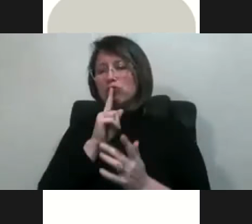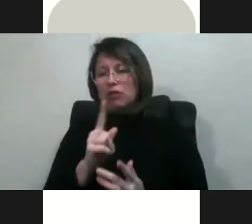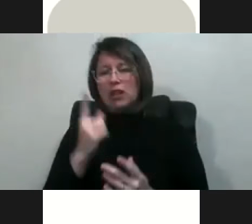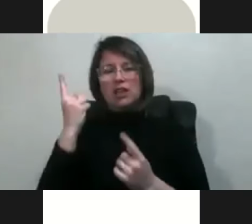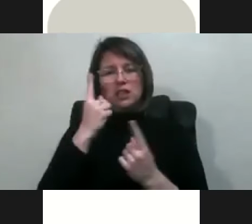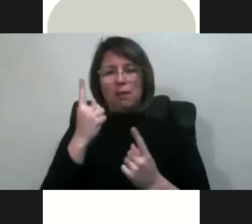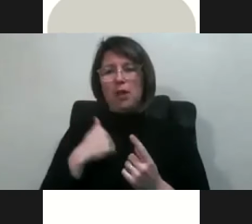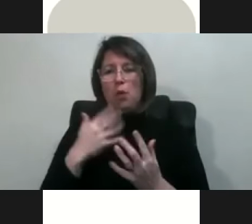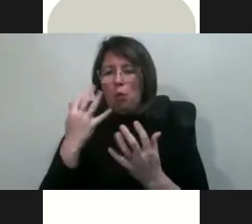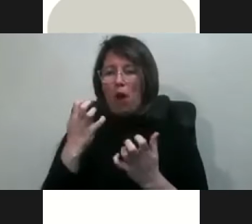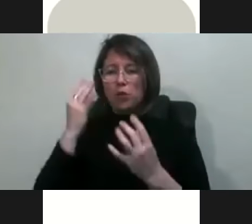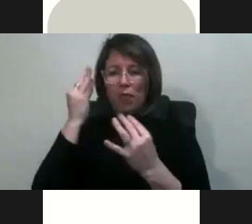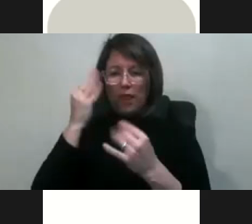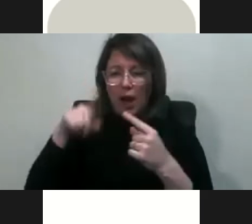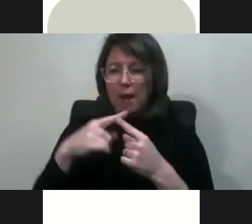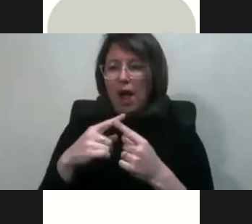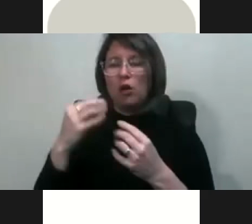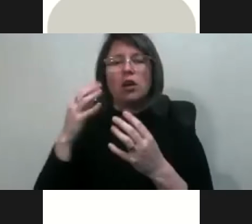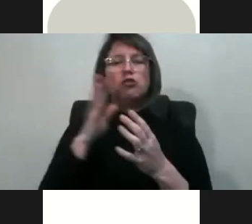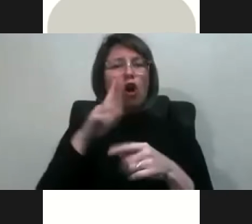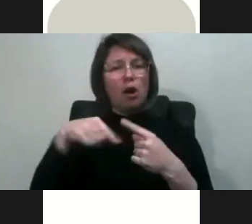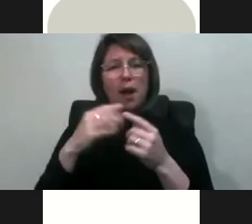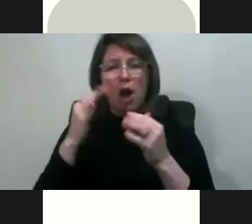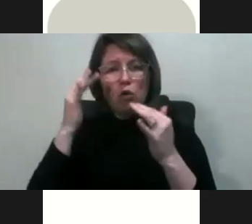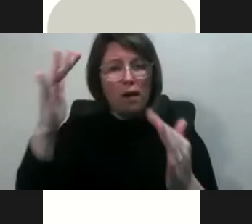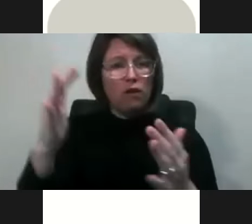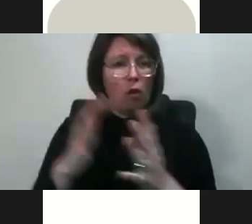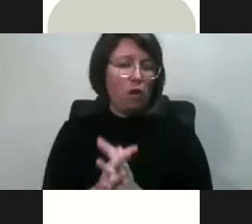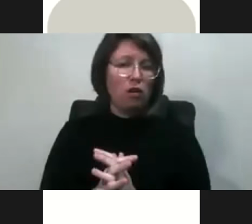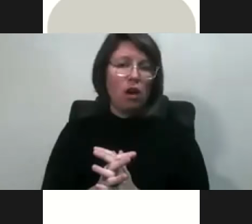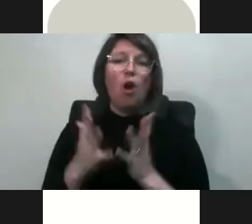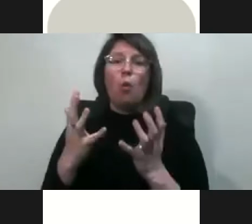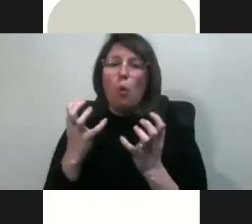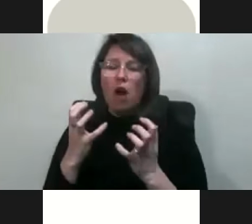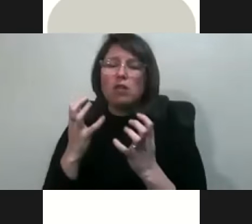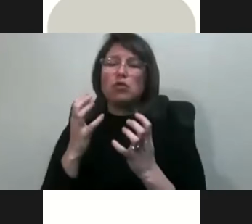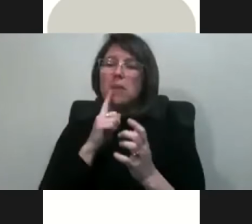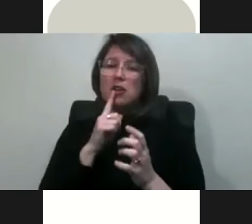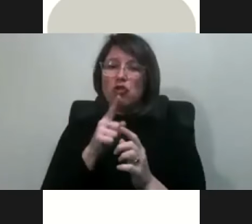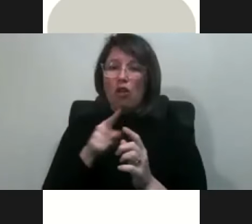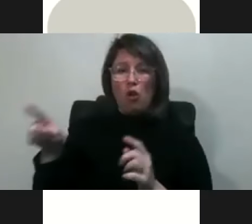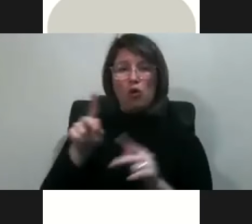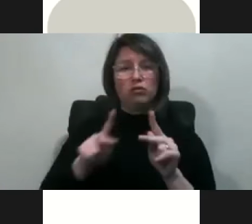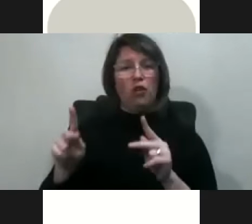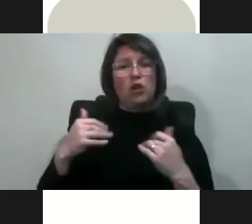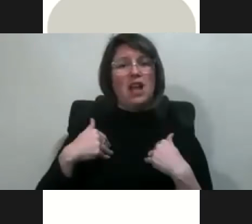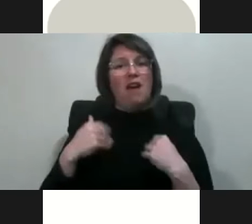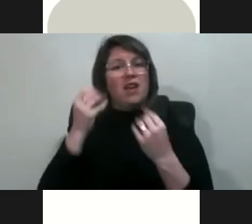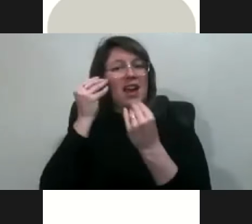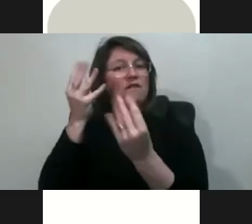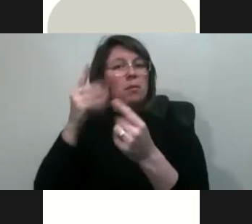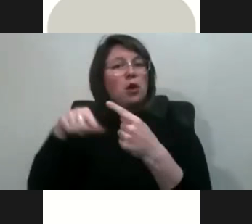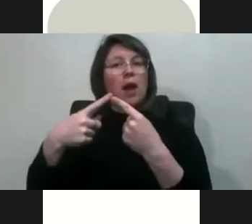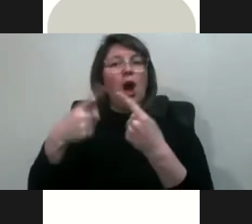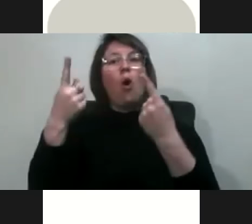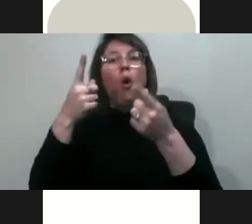and start talking about publicly going forward. And really right now I've been focusing on making sure at least folks have information about what's happening on March